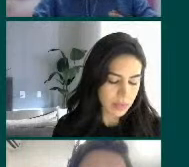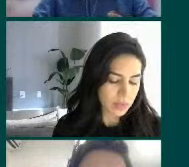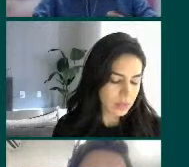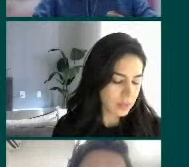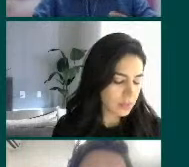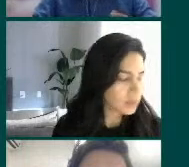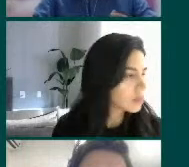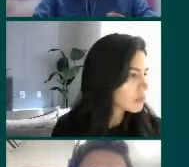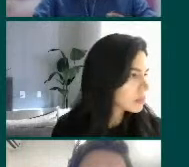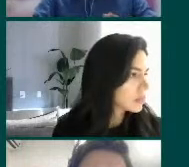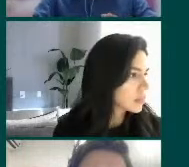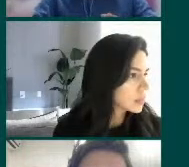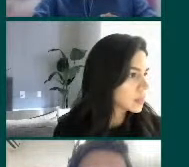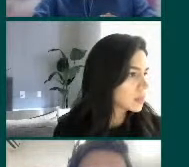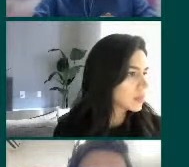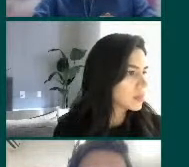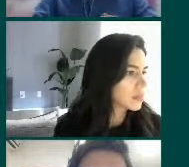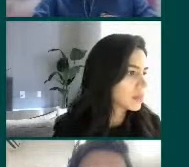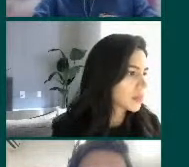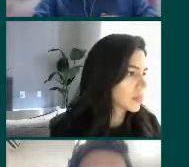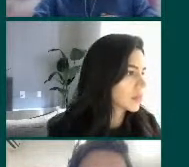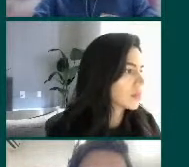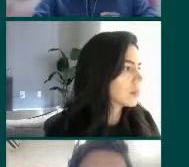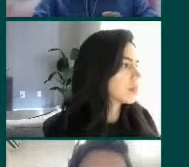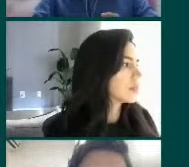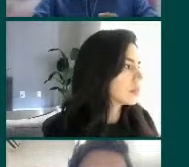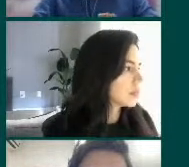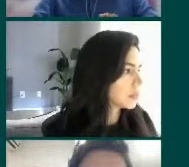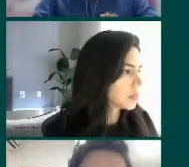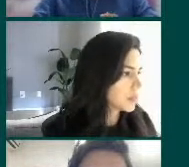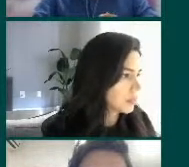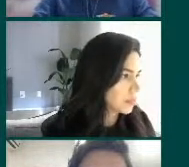It can be drawn specifically for this,